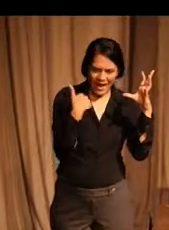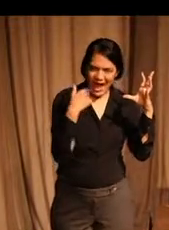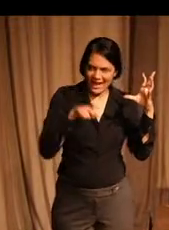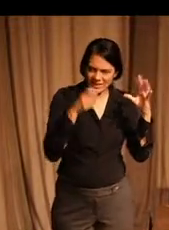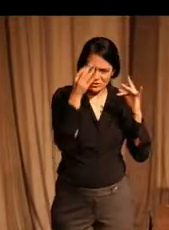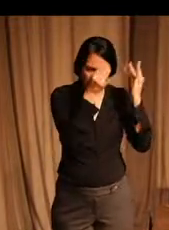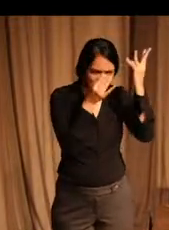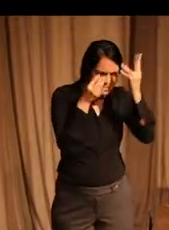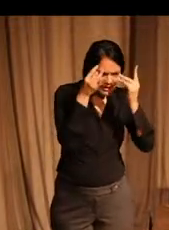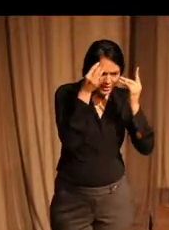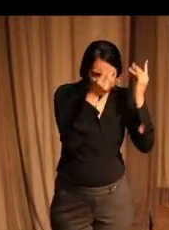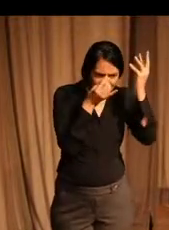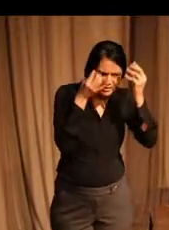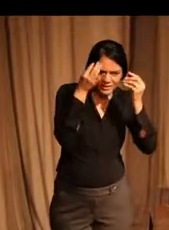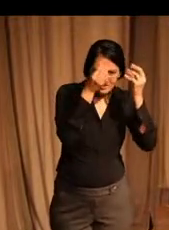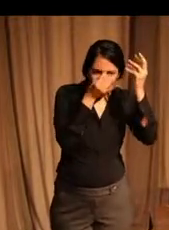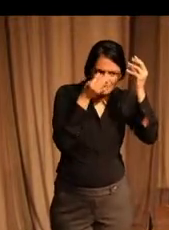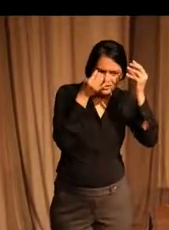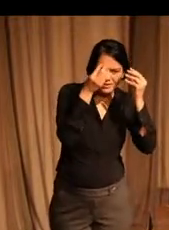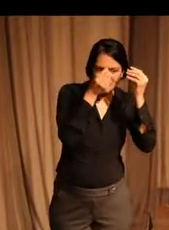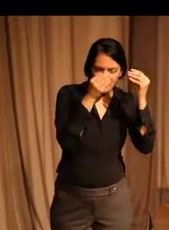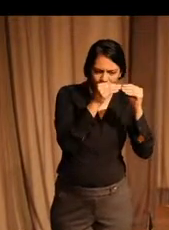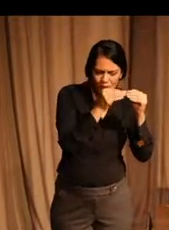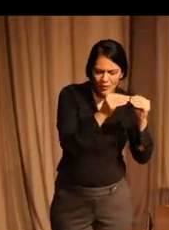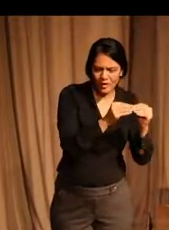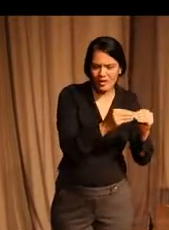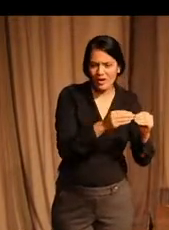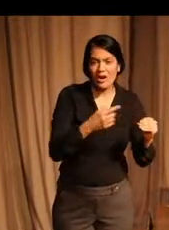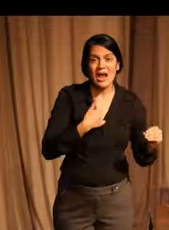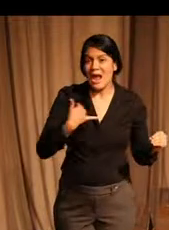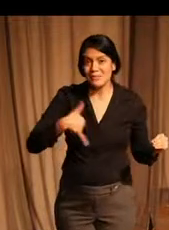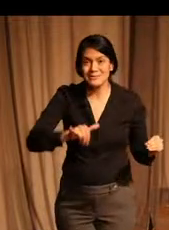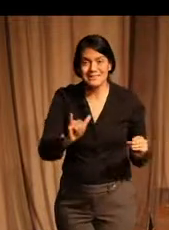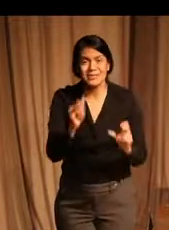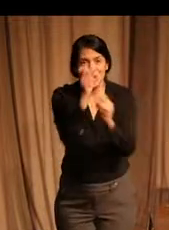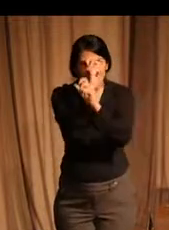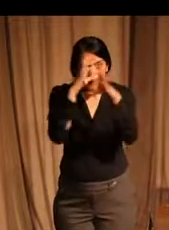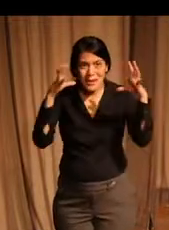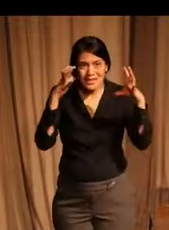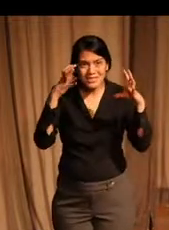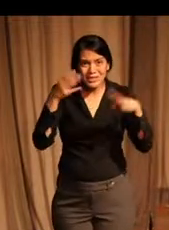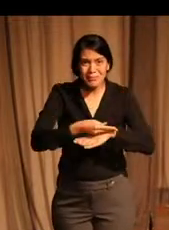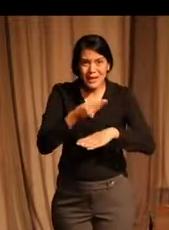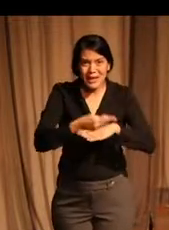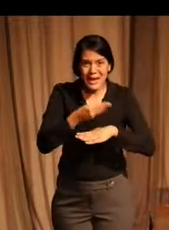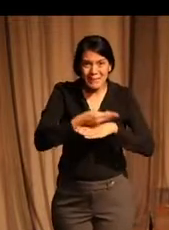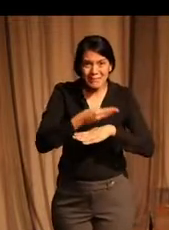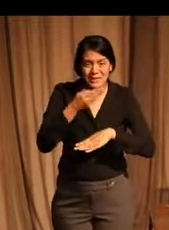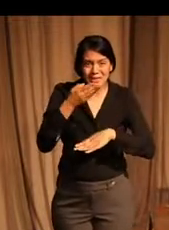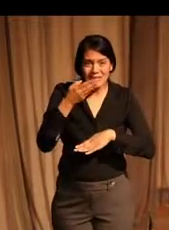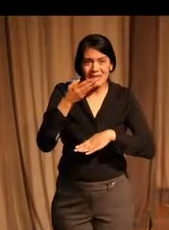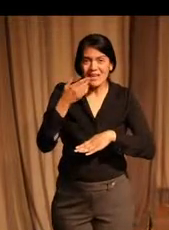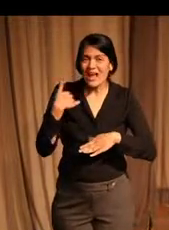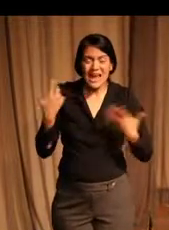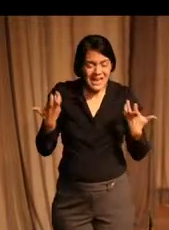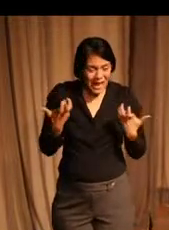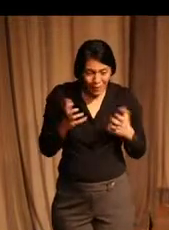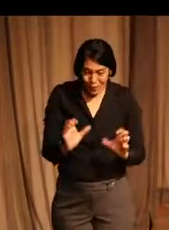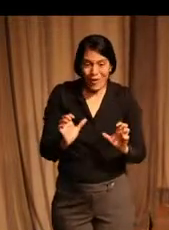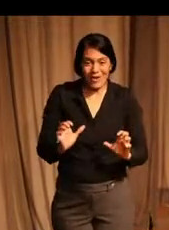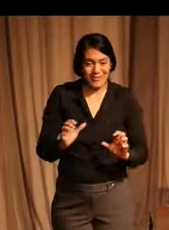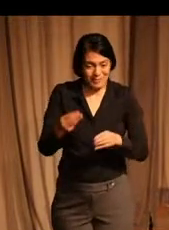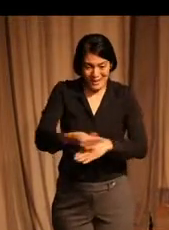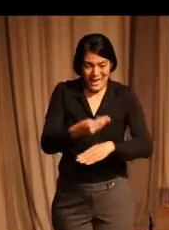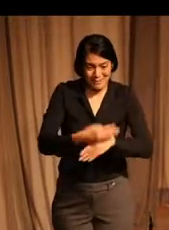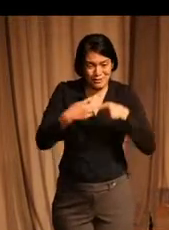like three more. But I'm still on like, imagine Miami in the future, right? And I'm trying to unimagine it underwater, but I'm struggling, you